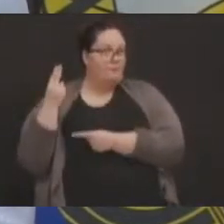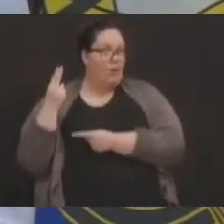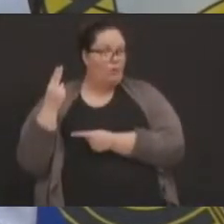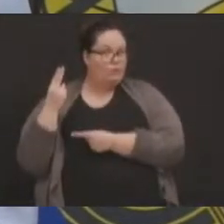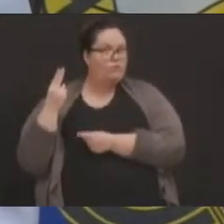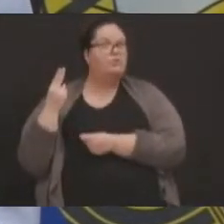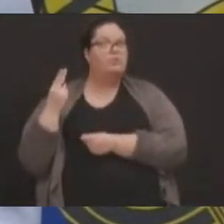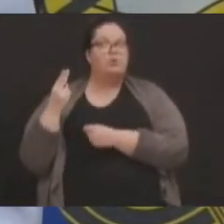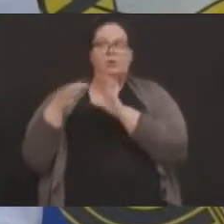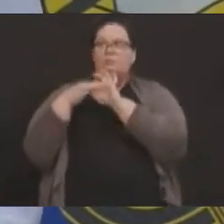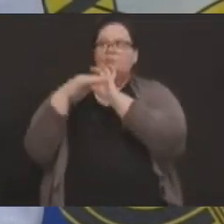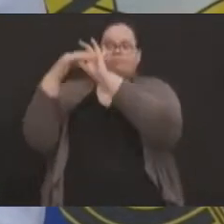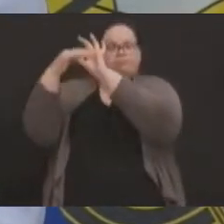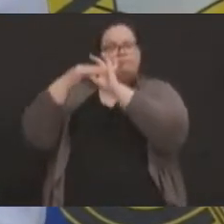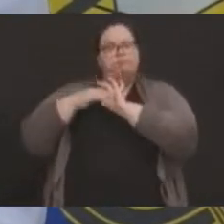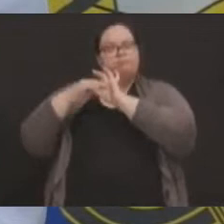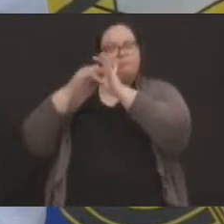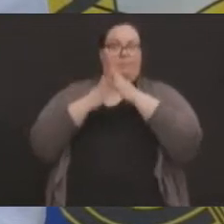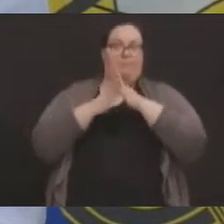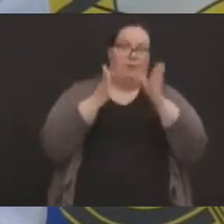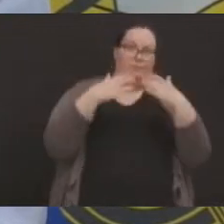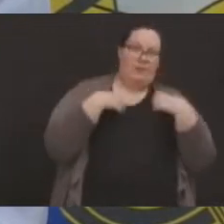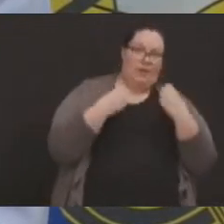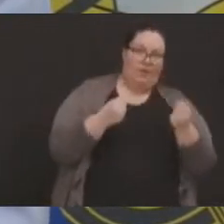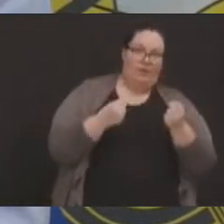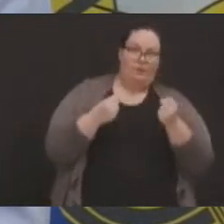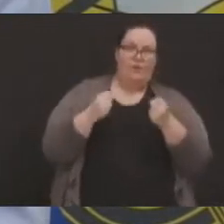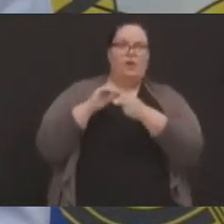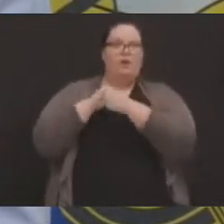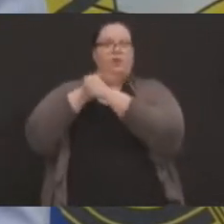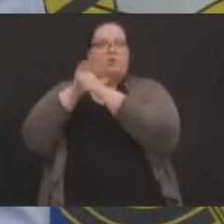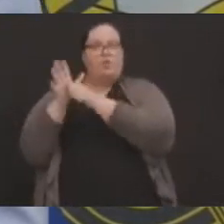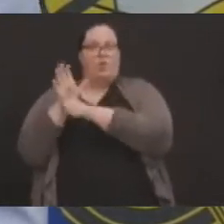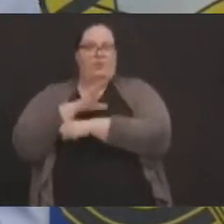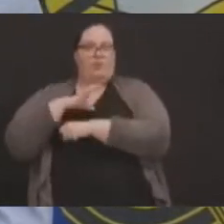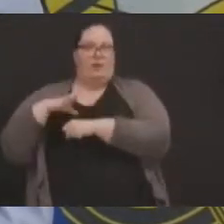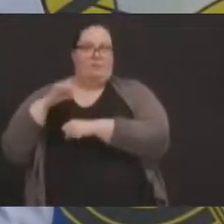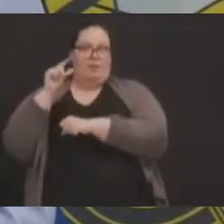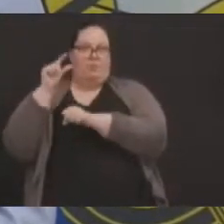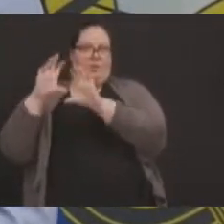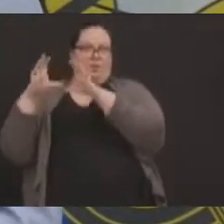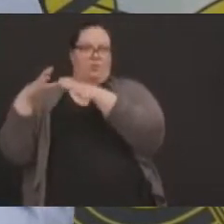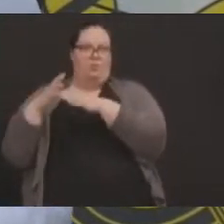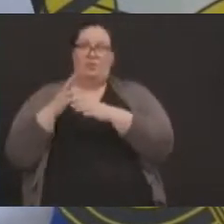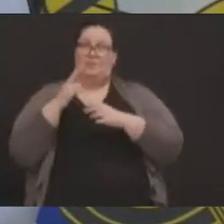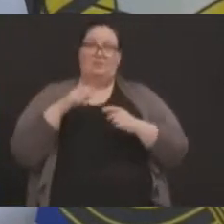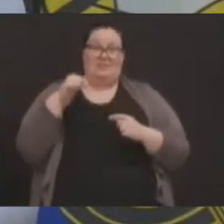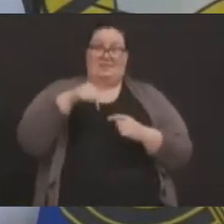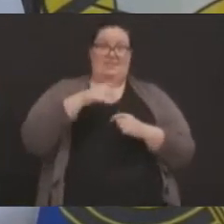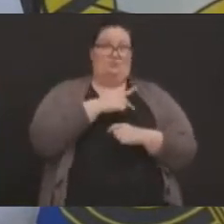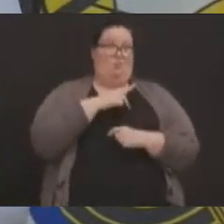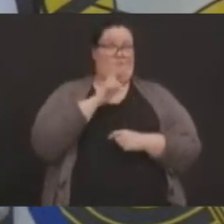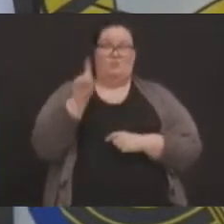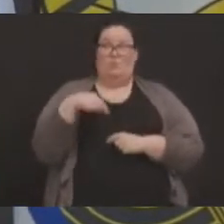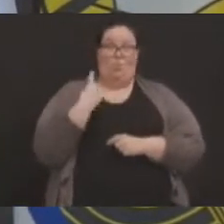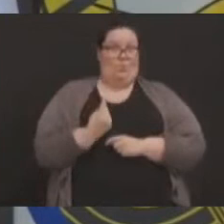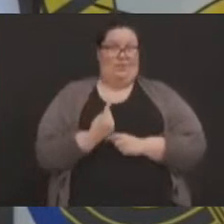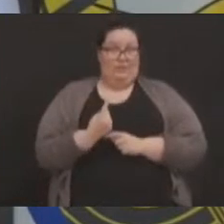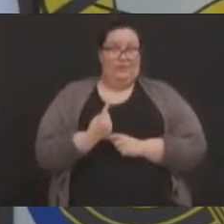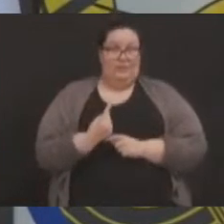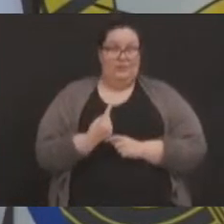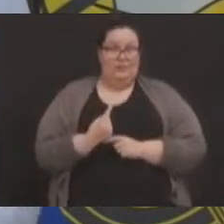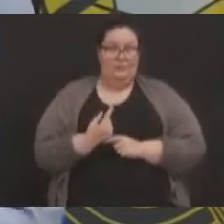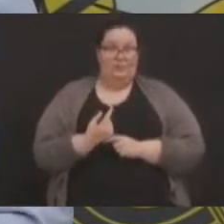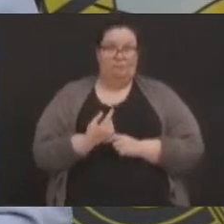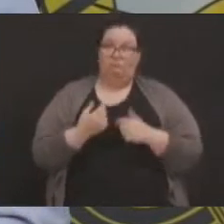enabled us to restrain the rate of growth of the virus. And again, I just want to say how much I